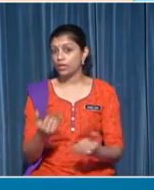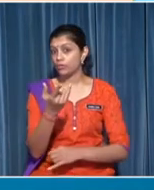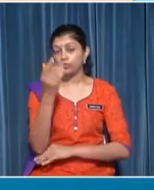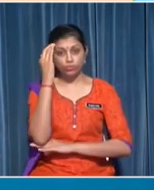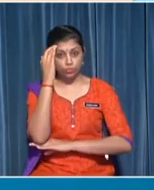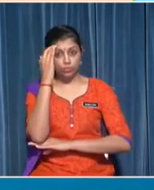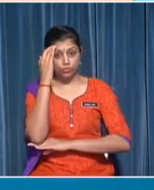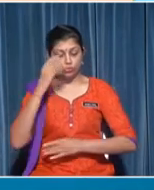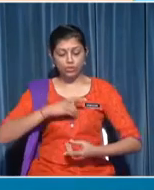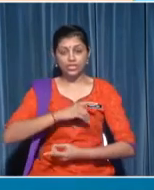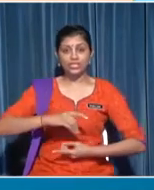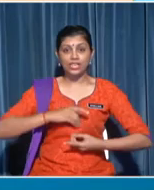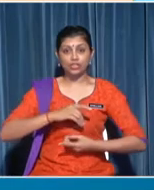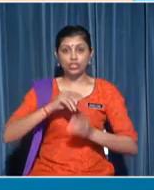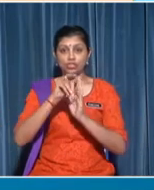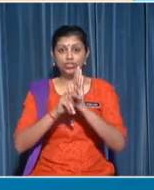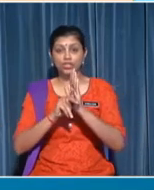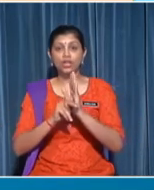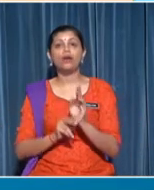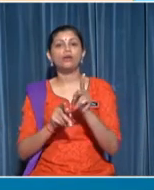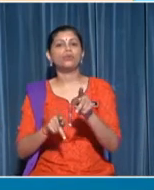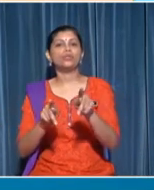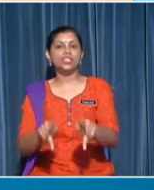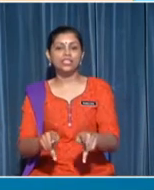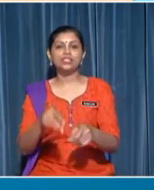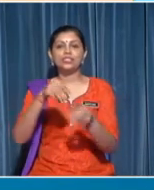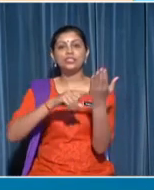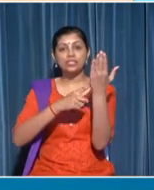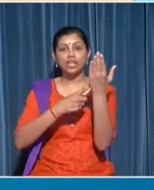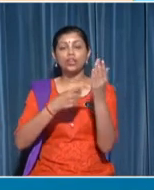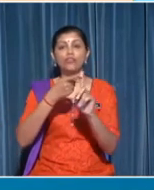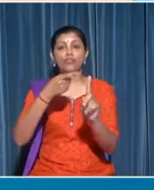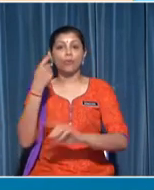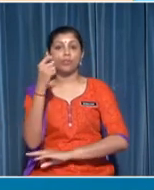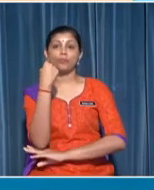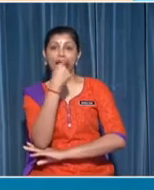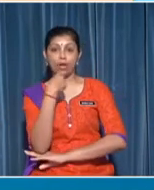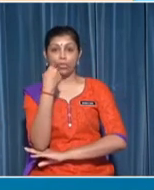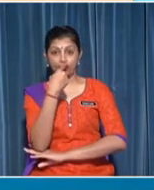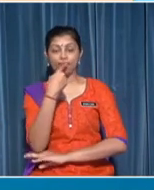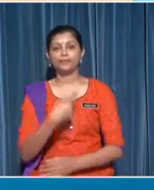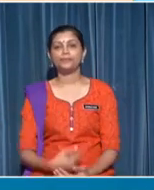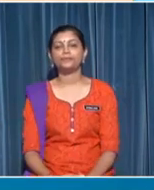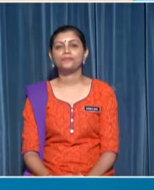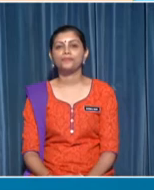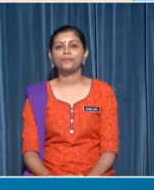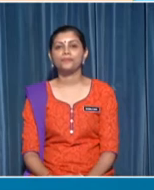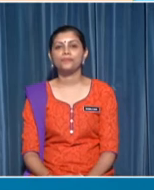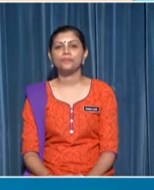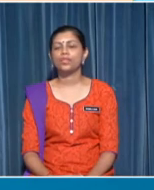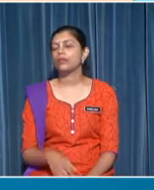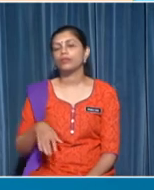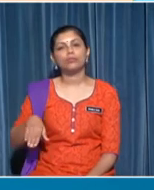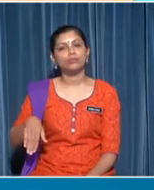the digestion process begins inside your mouth. Yep, way before food even